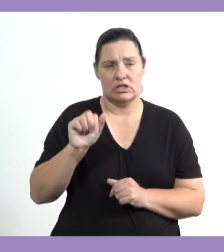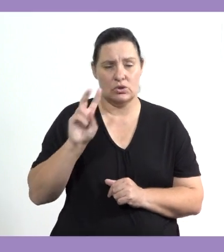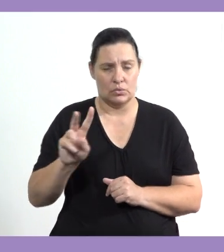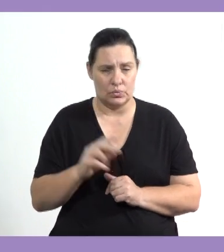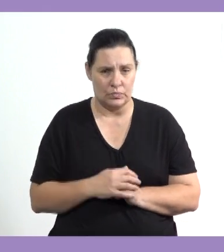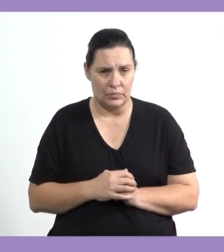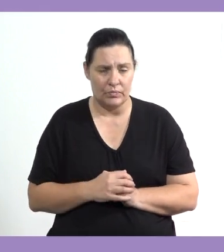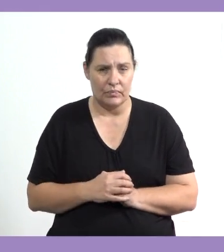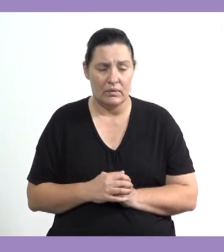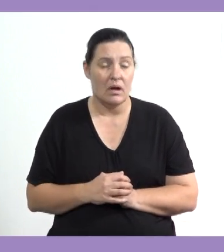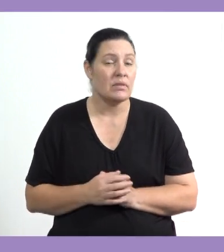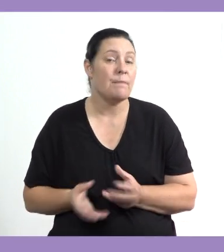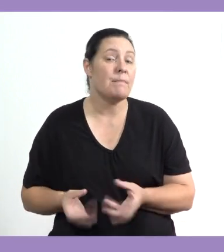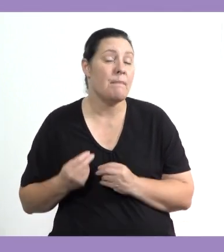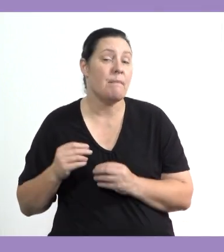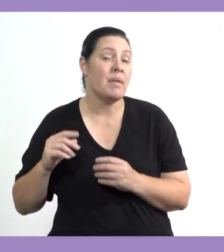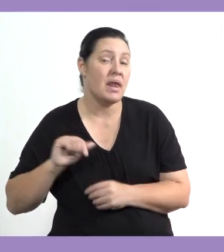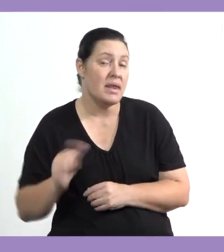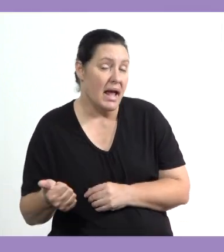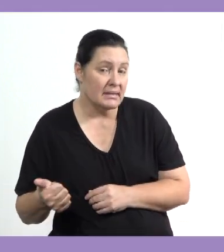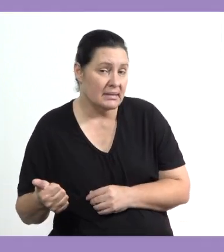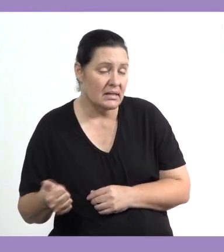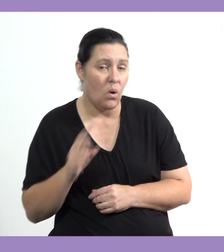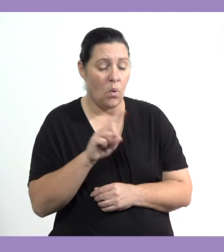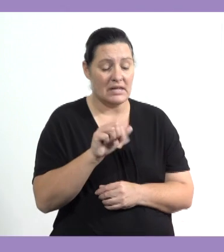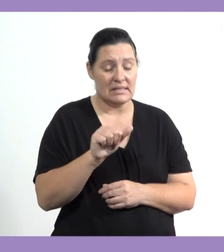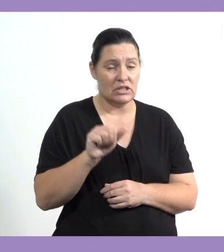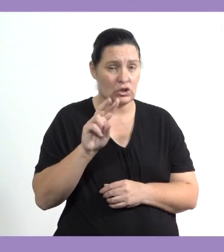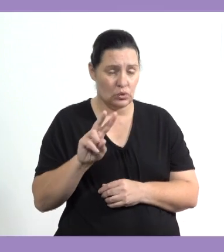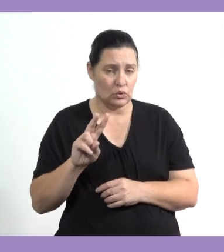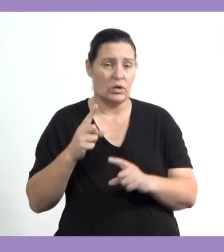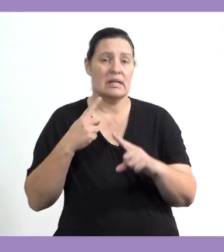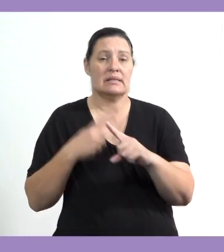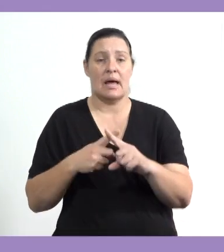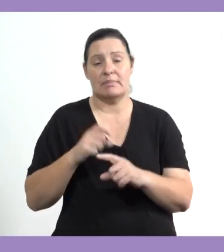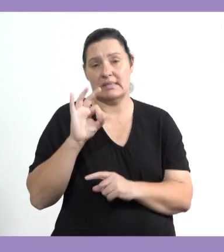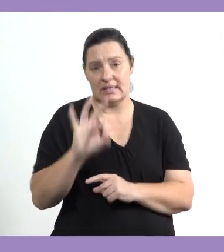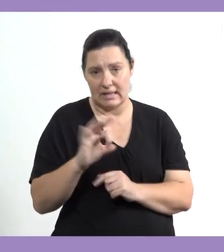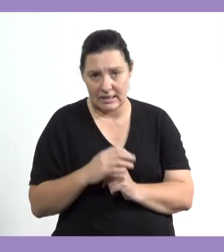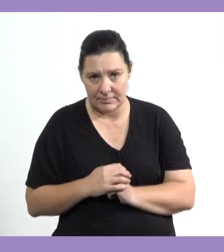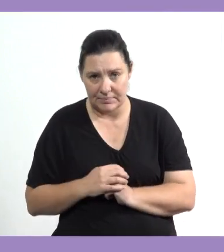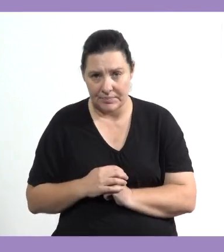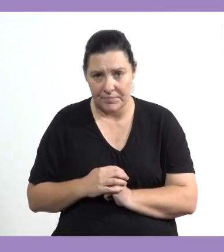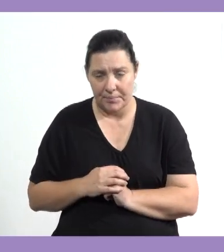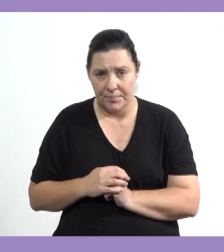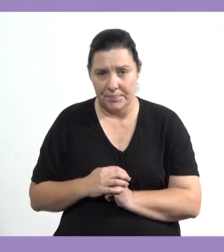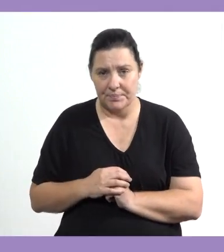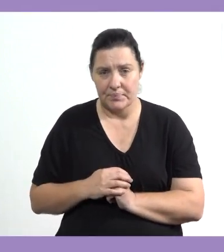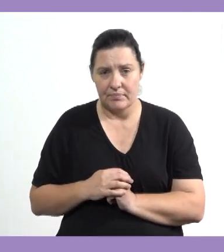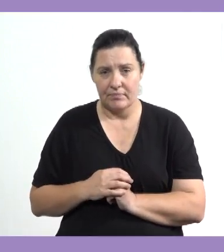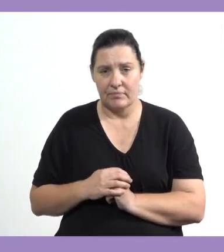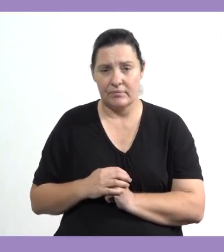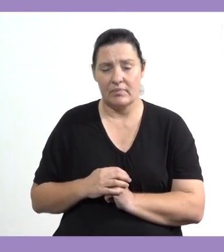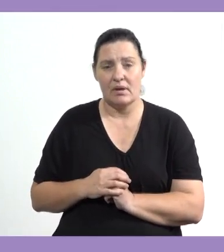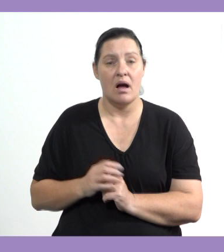162. And again, how would I get to my next number from 162? I would say 162 multiplied